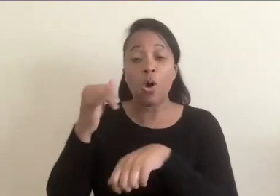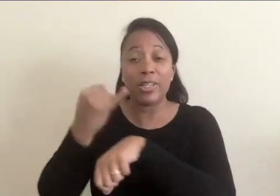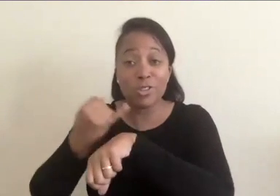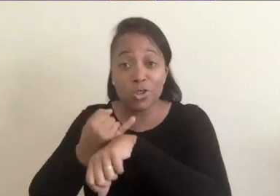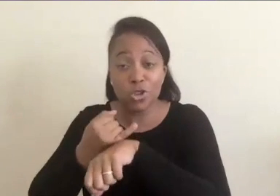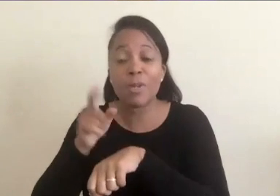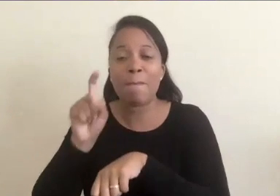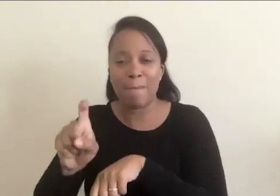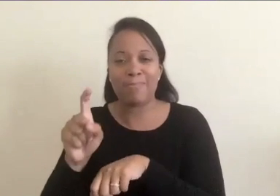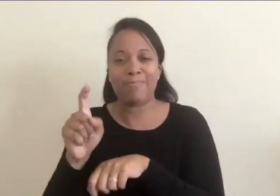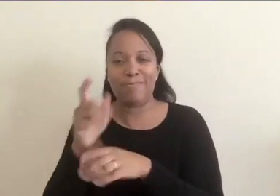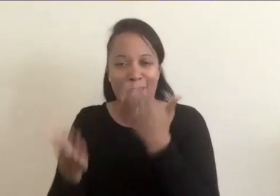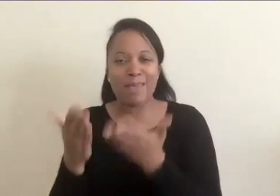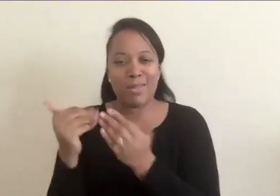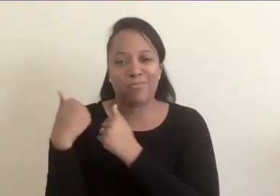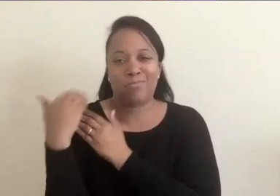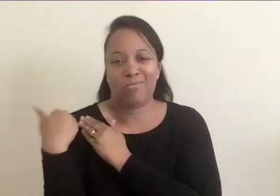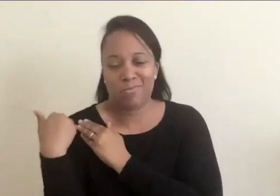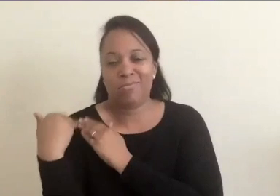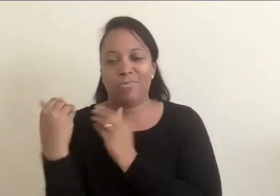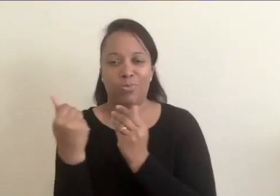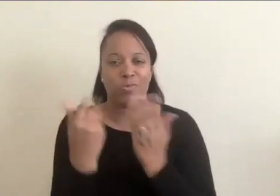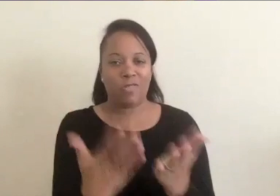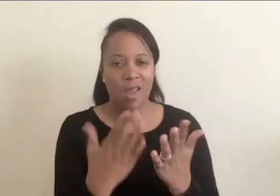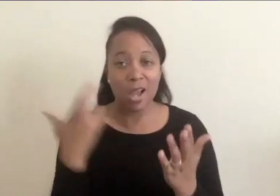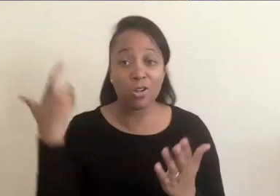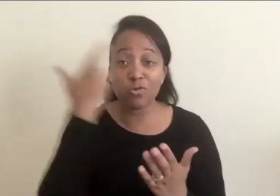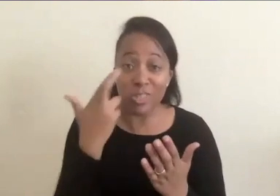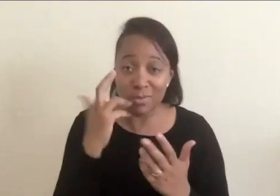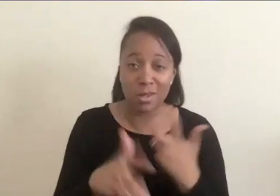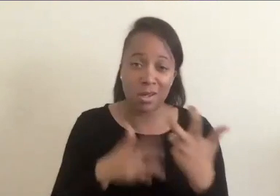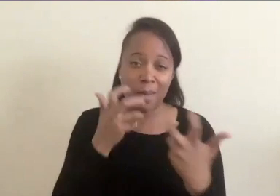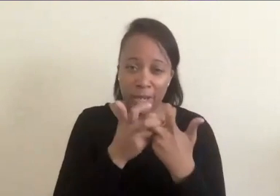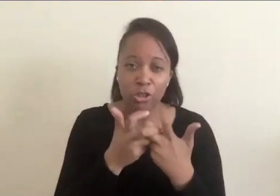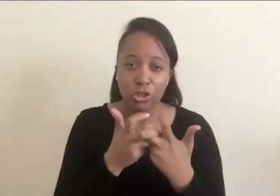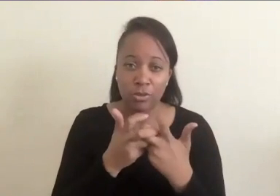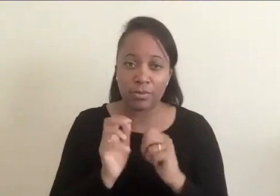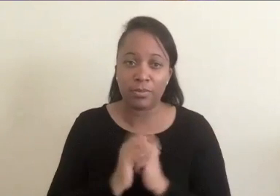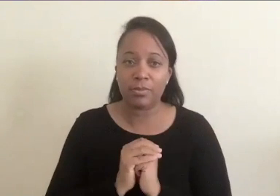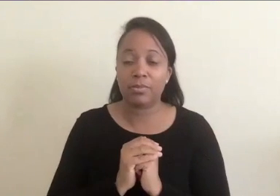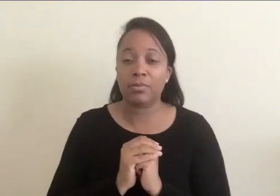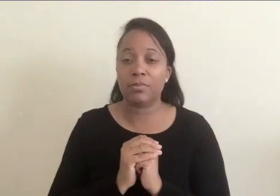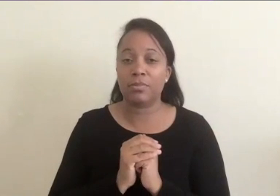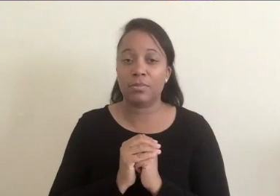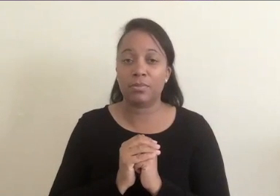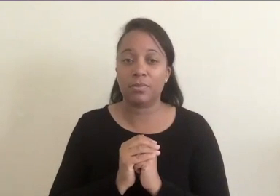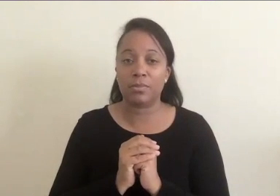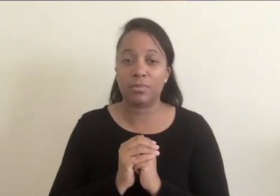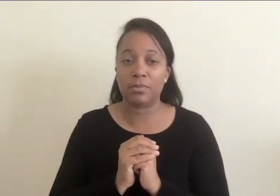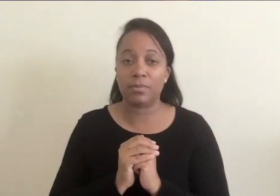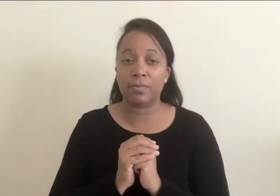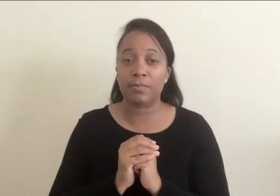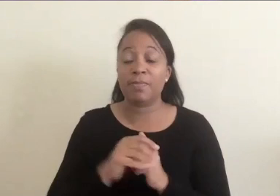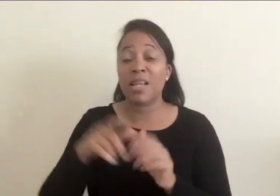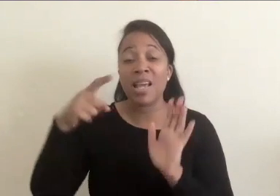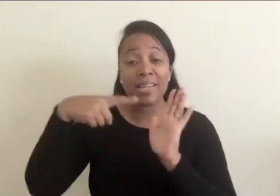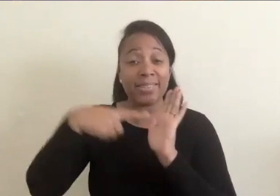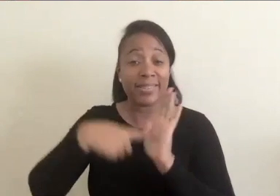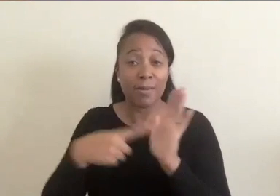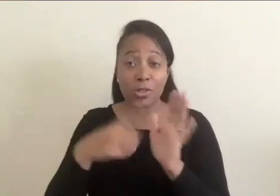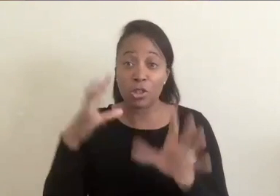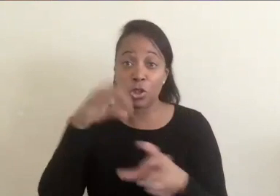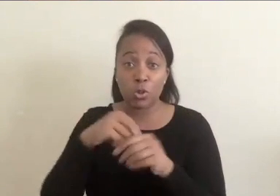institution may be obligated to provide reasonable accommodations. Now, examples for this